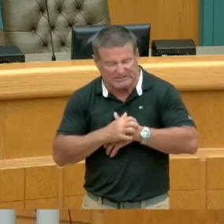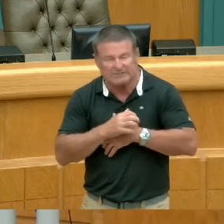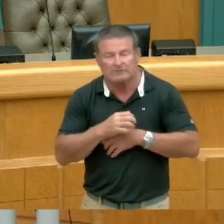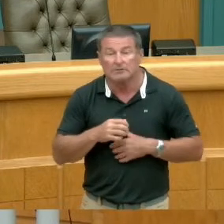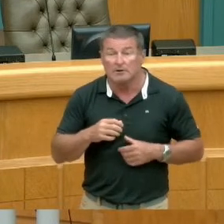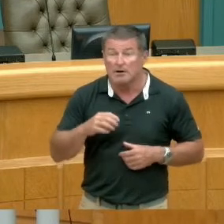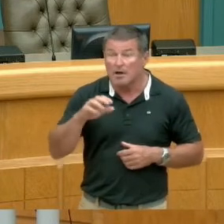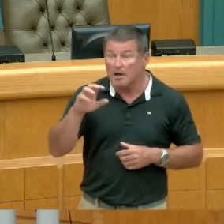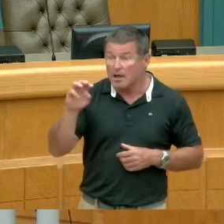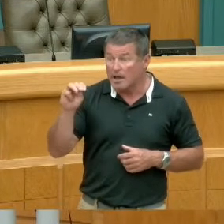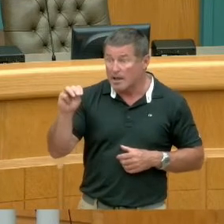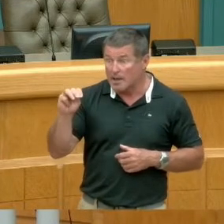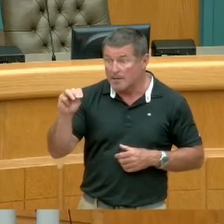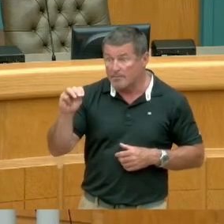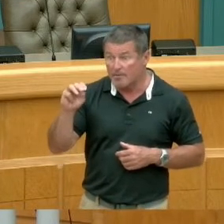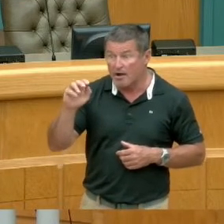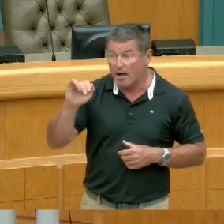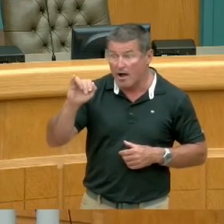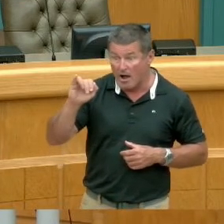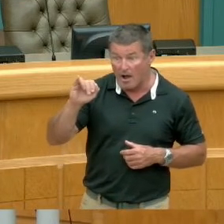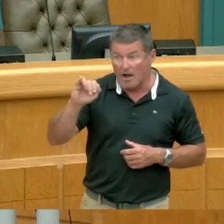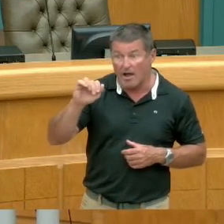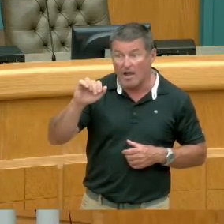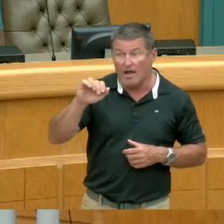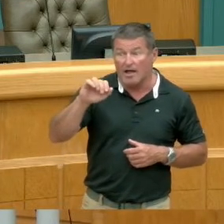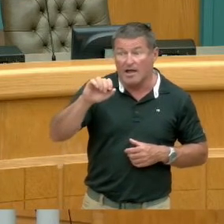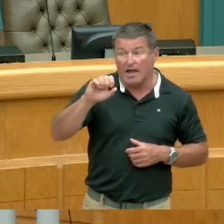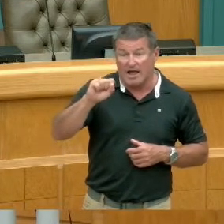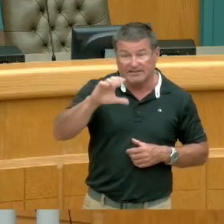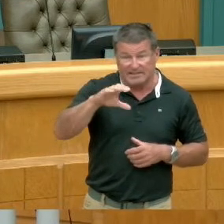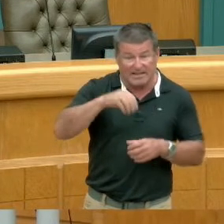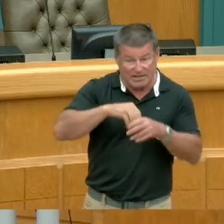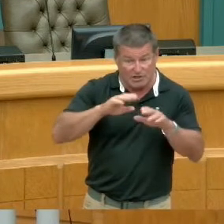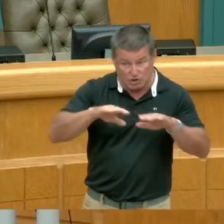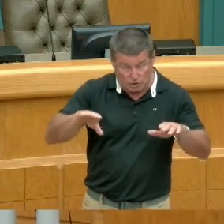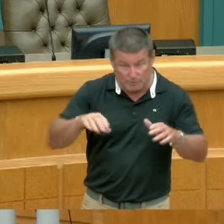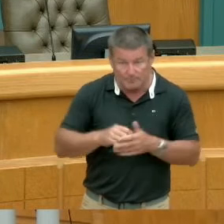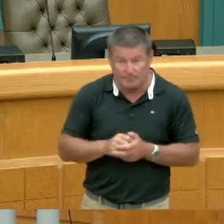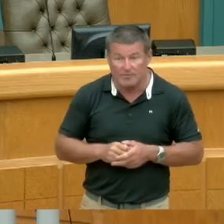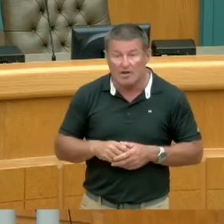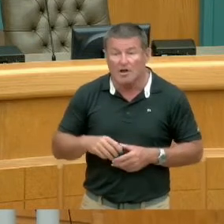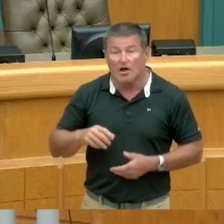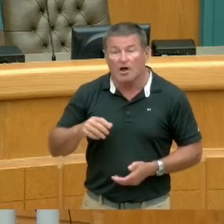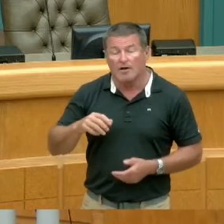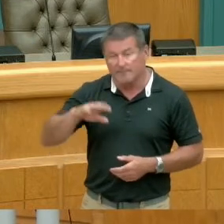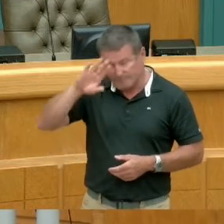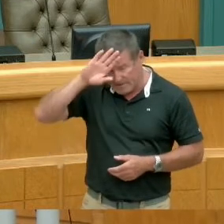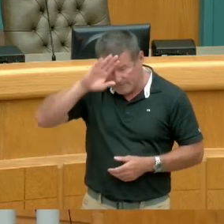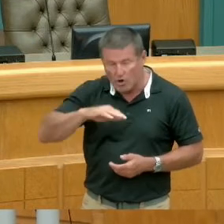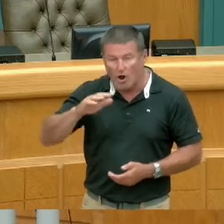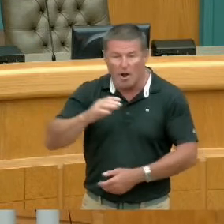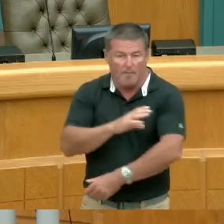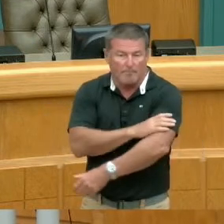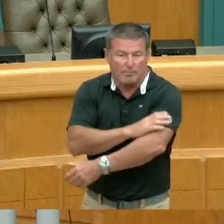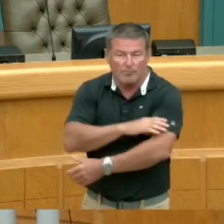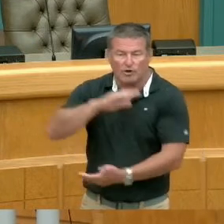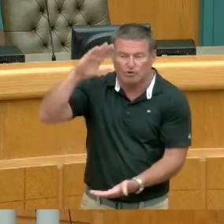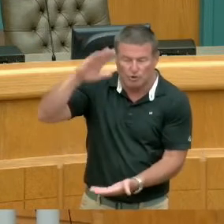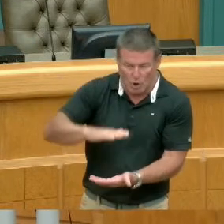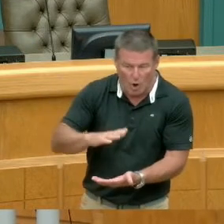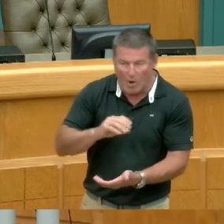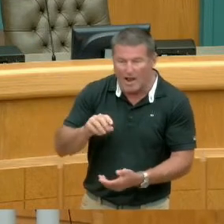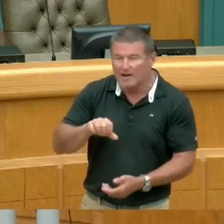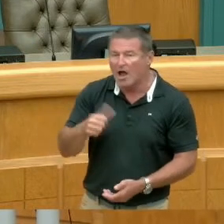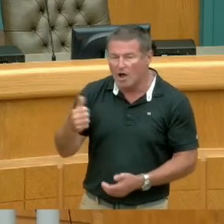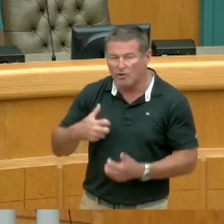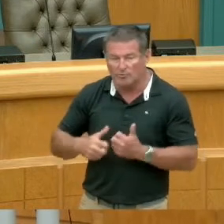multisystem inflammatory syndrome in children include constant fever, low blood pressure, and other multi-organ syndromes and